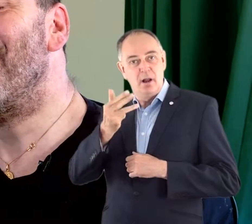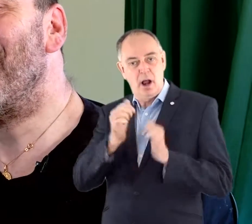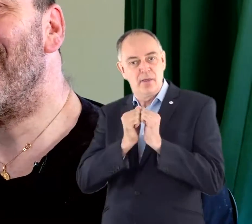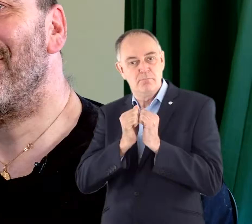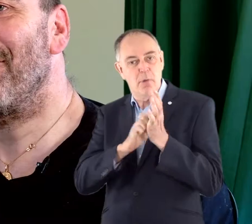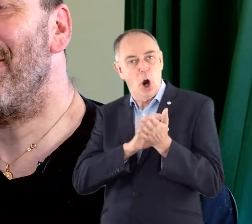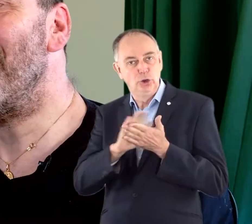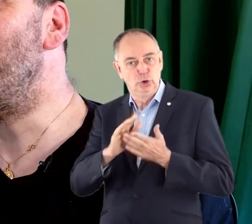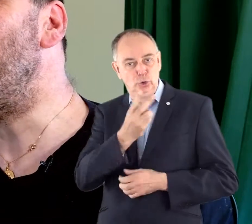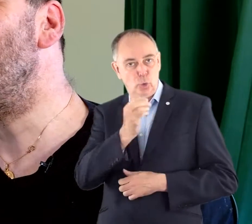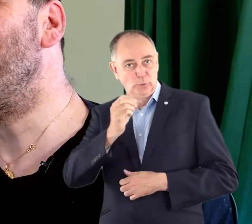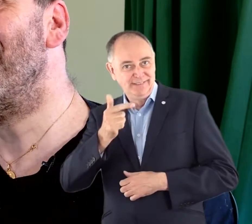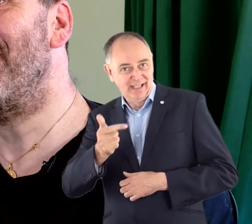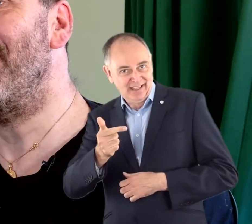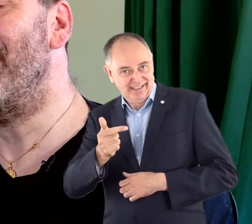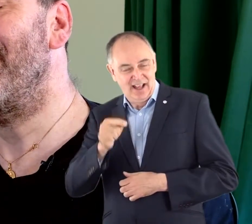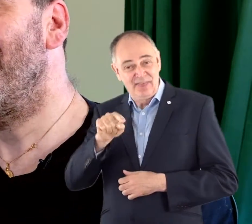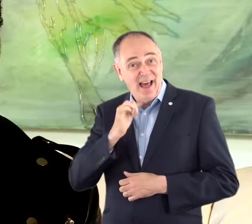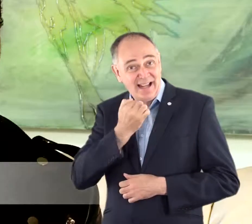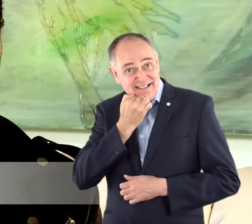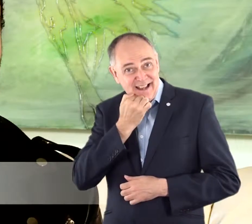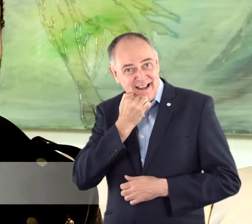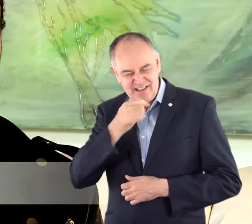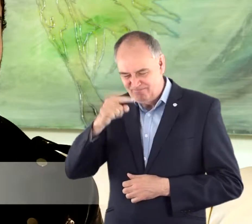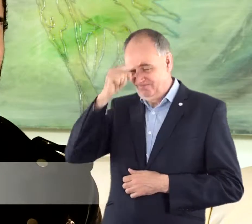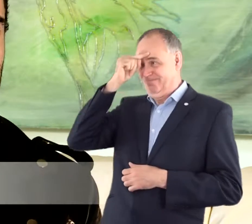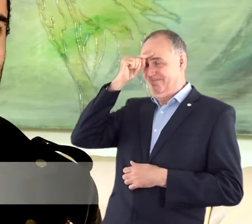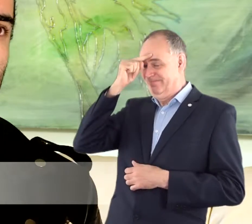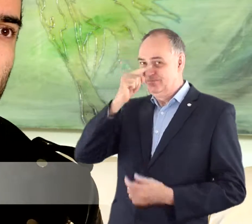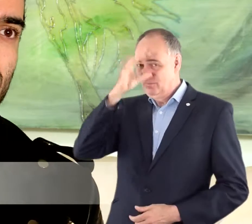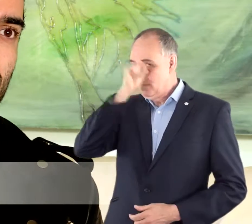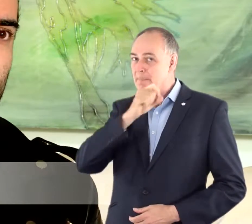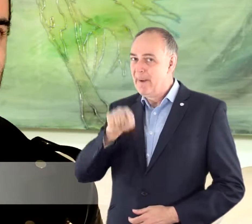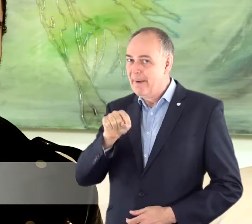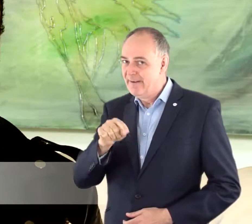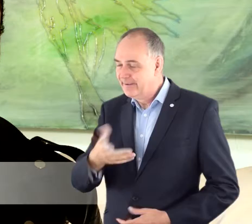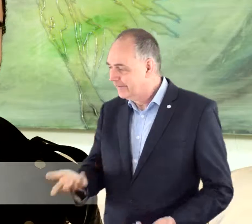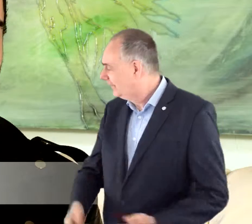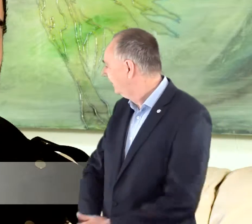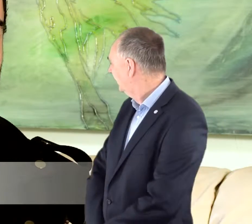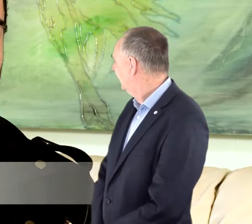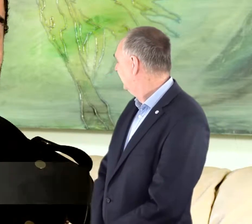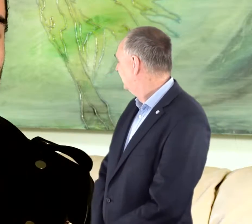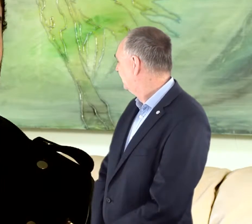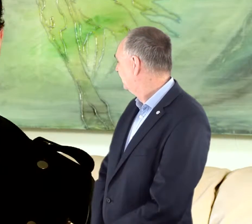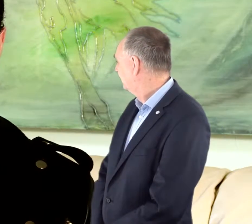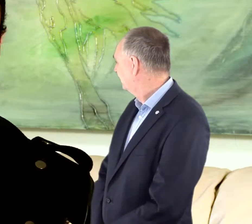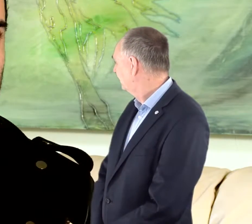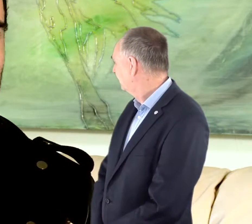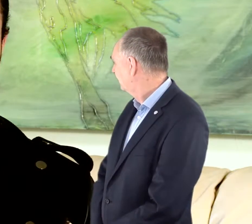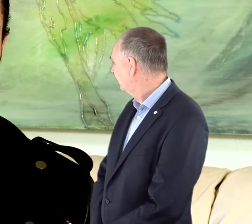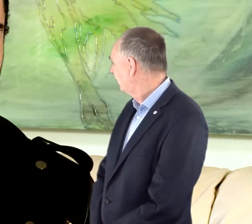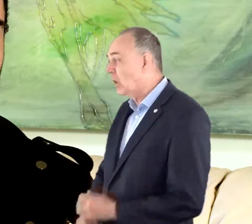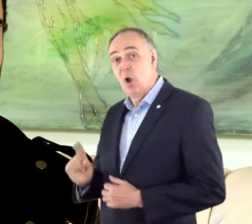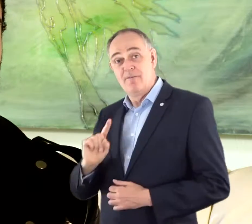date that is forever burned into my memory. He was quite hard on himself when he first was diagnosed with MS because he didn't know the